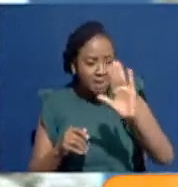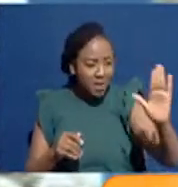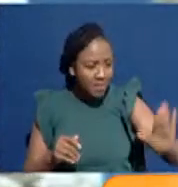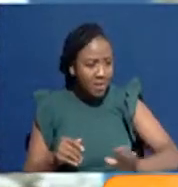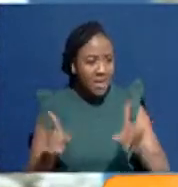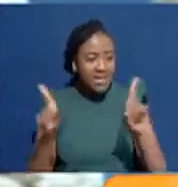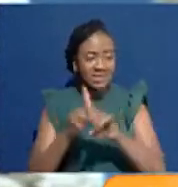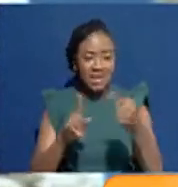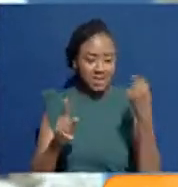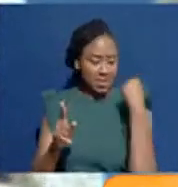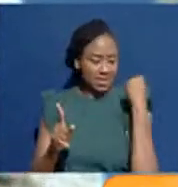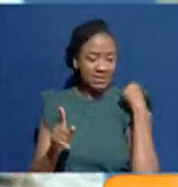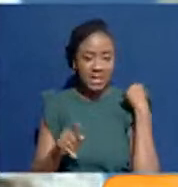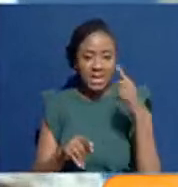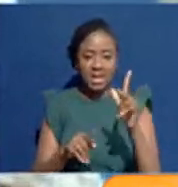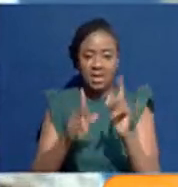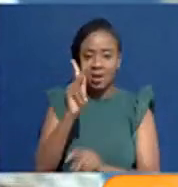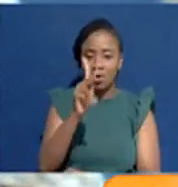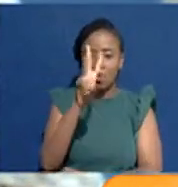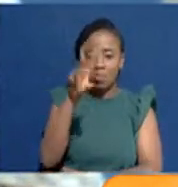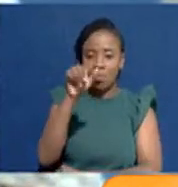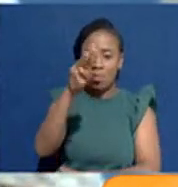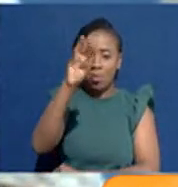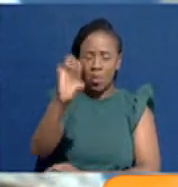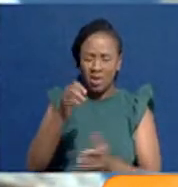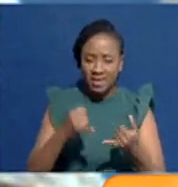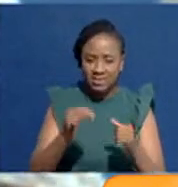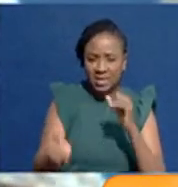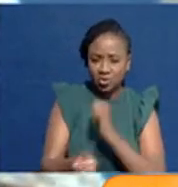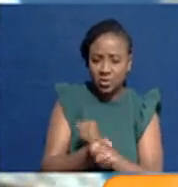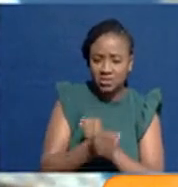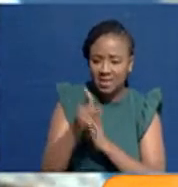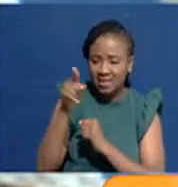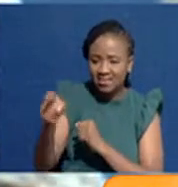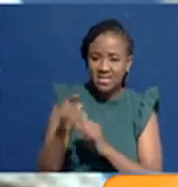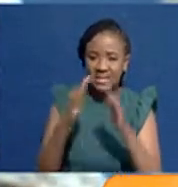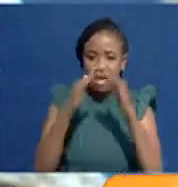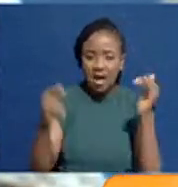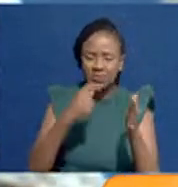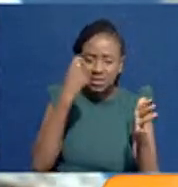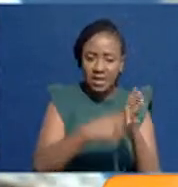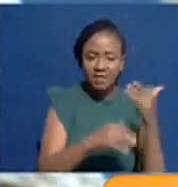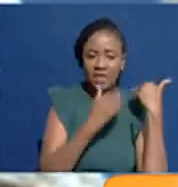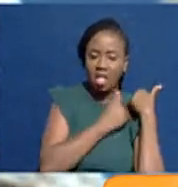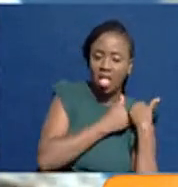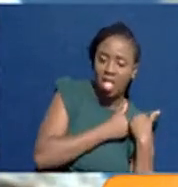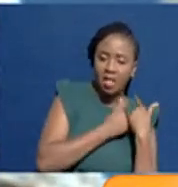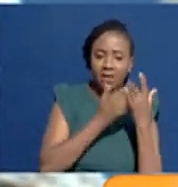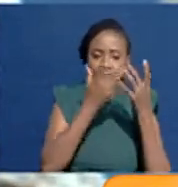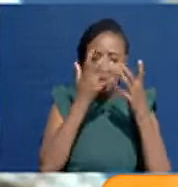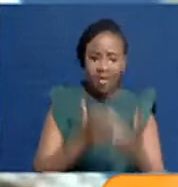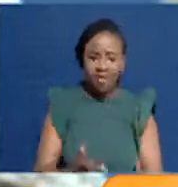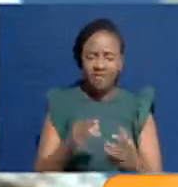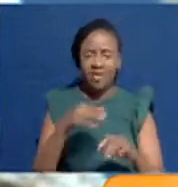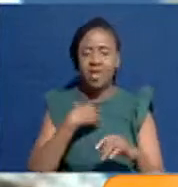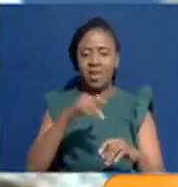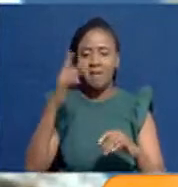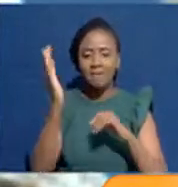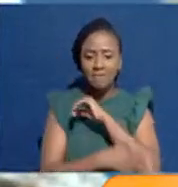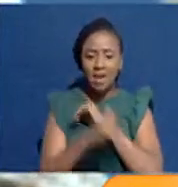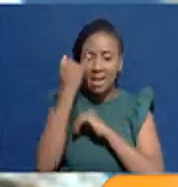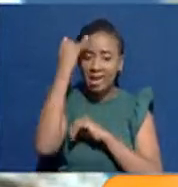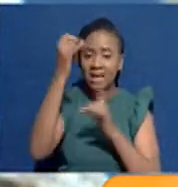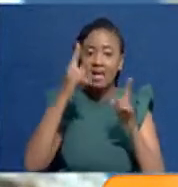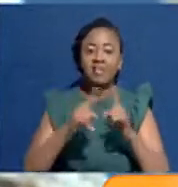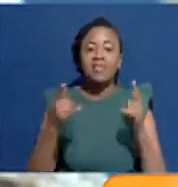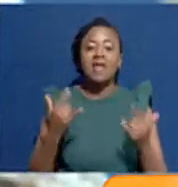Kwame Owino was trying to explain how this housing levy is a bad problem, is a bad idea, we woke up this morning, he has